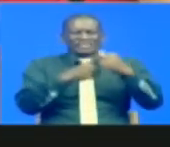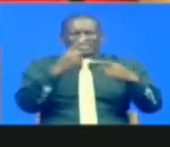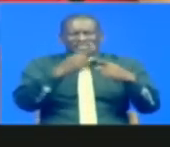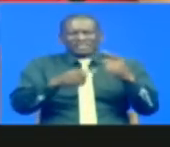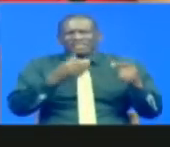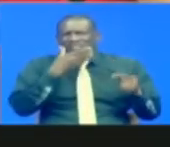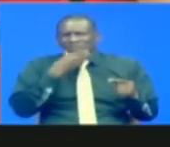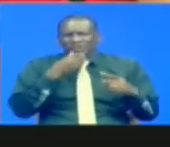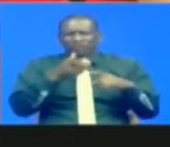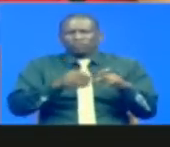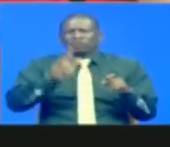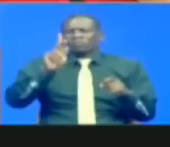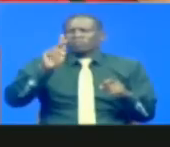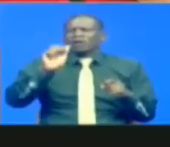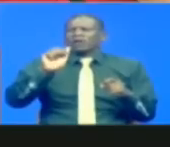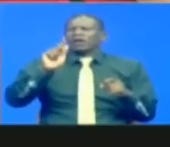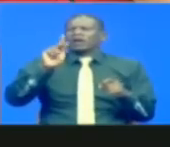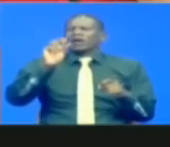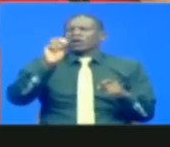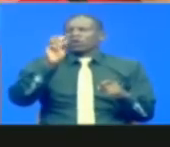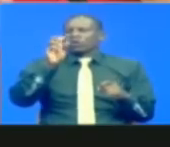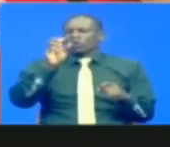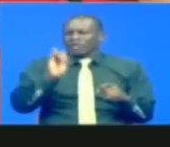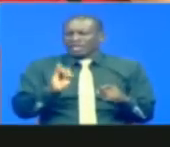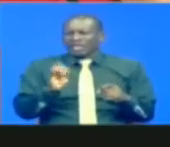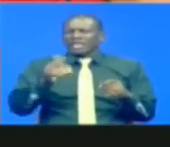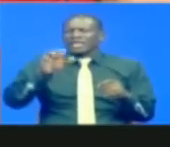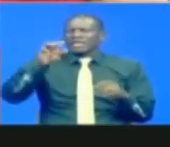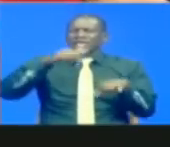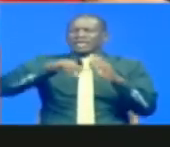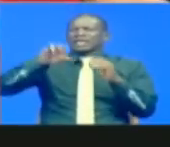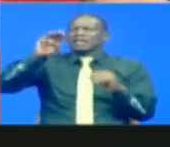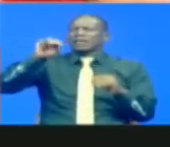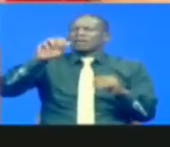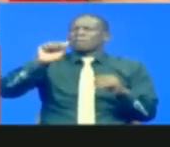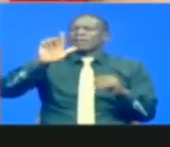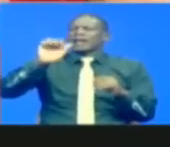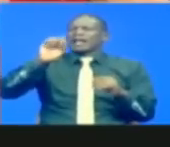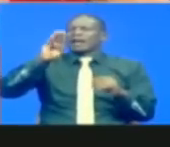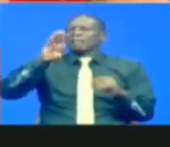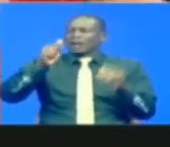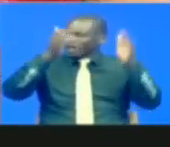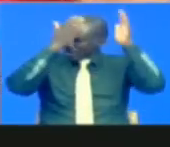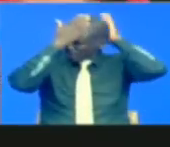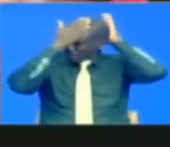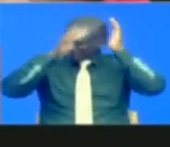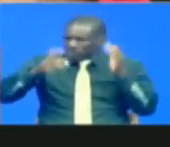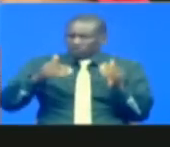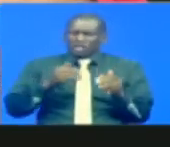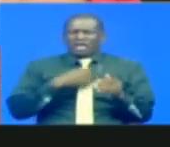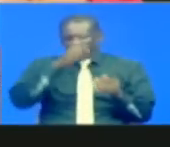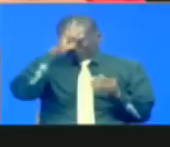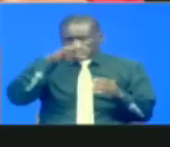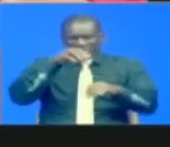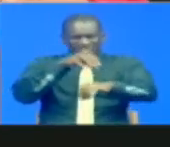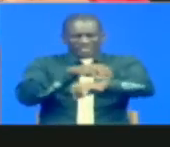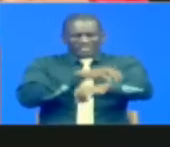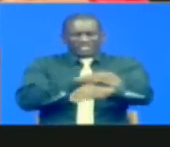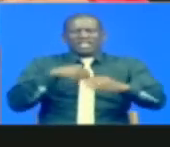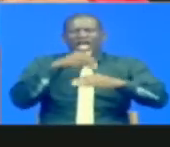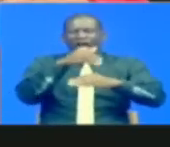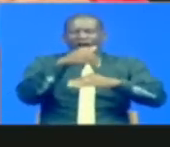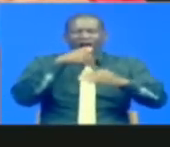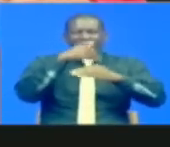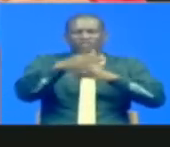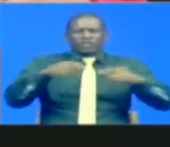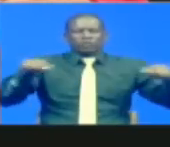from Kakoi Village, Malava constituency in Kakamega County, is nursing serious injuries after he was attacked by